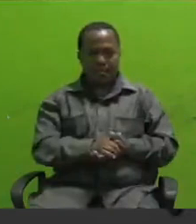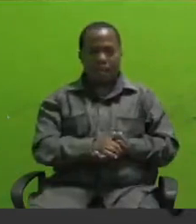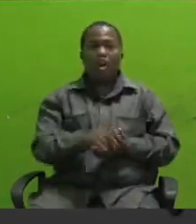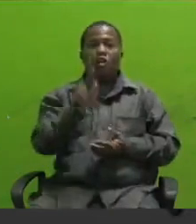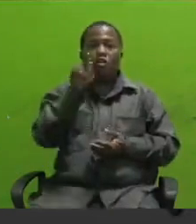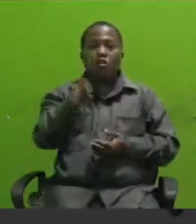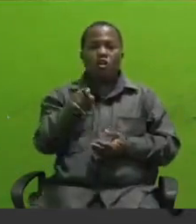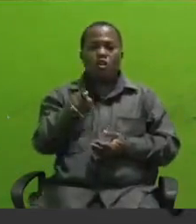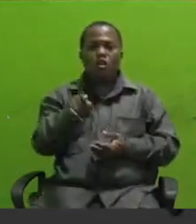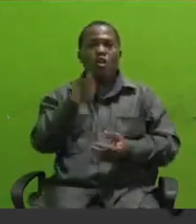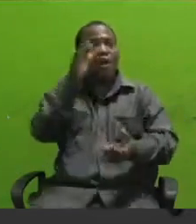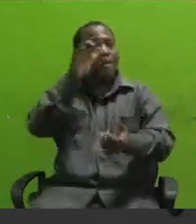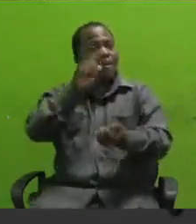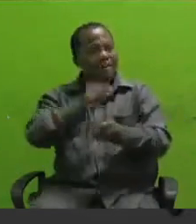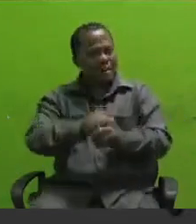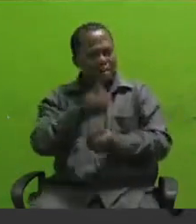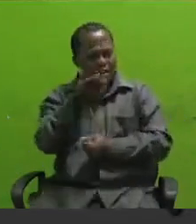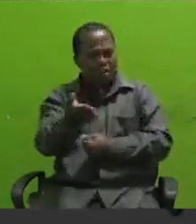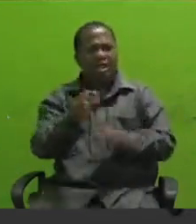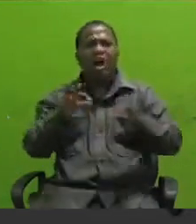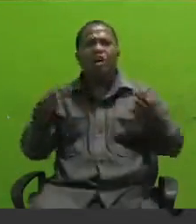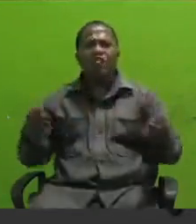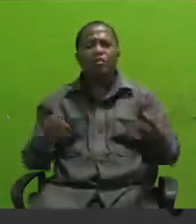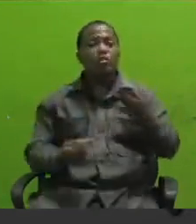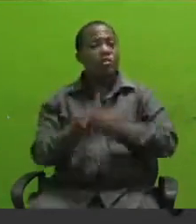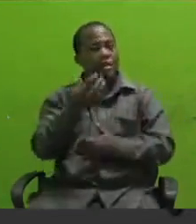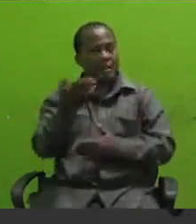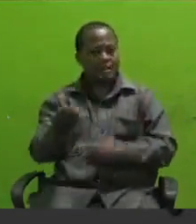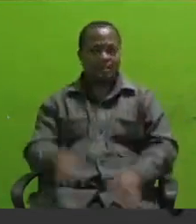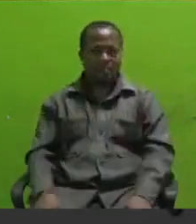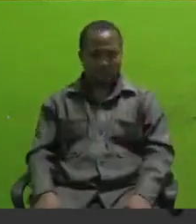fires, no matter how small that fire is.